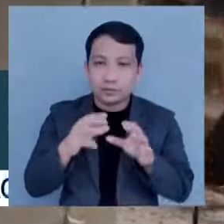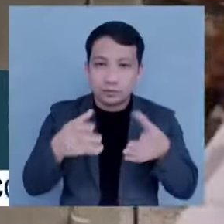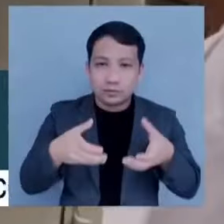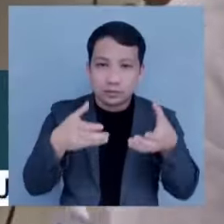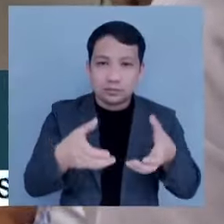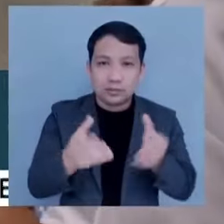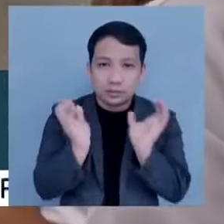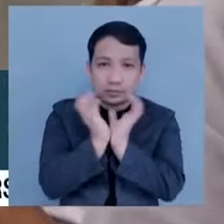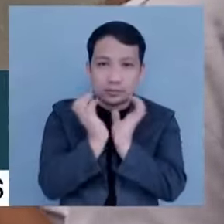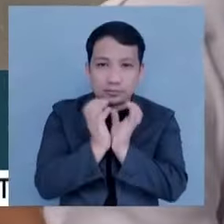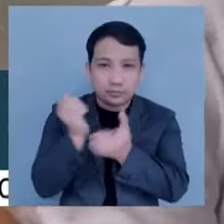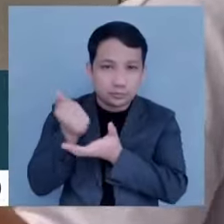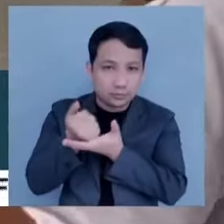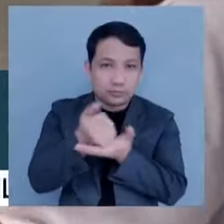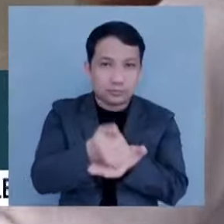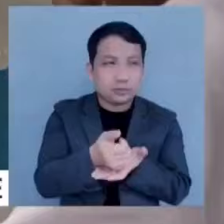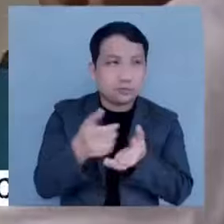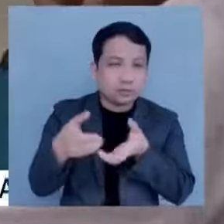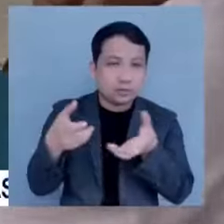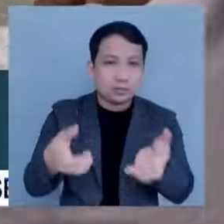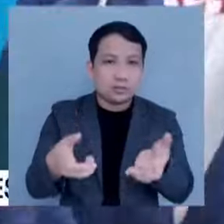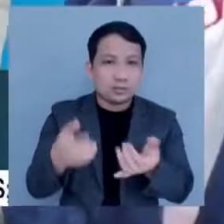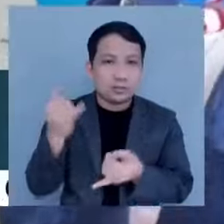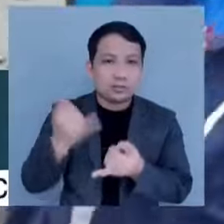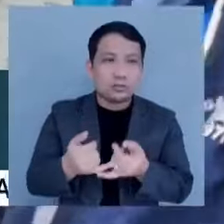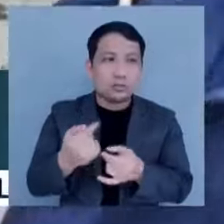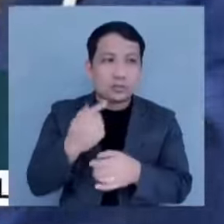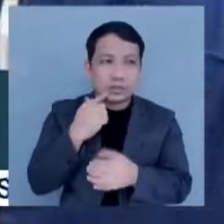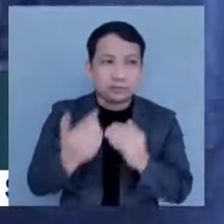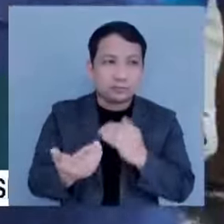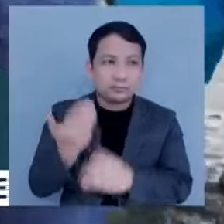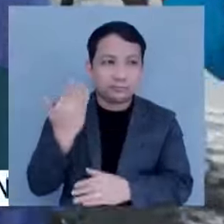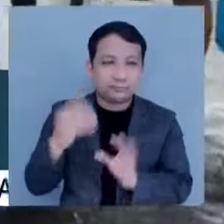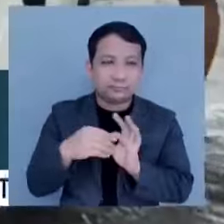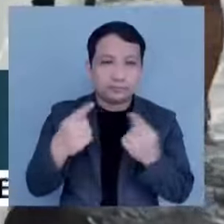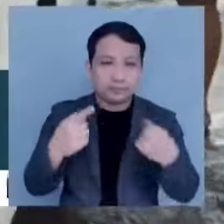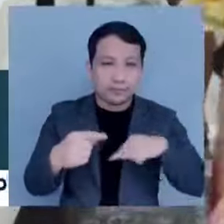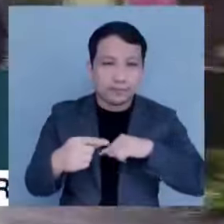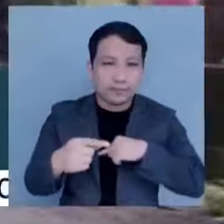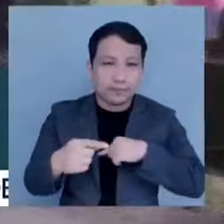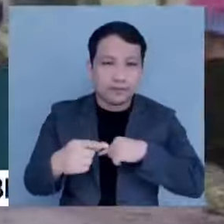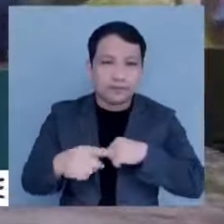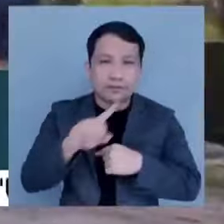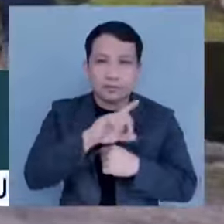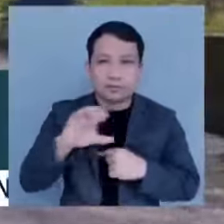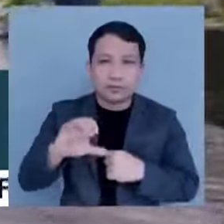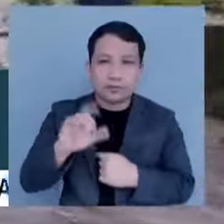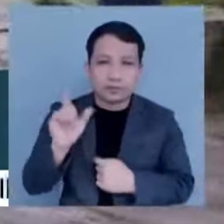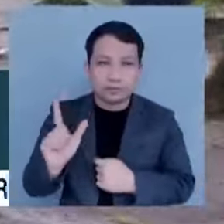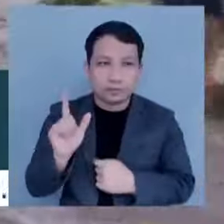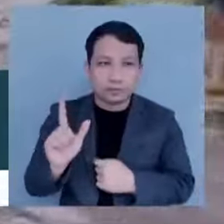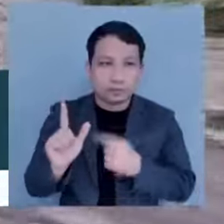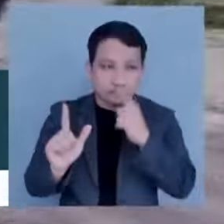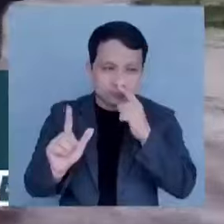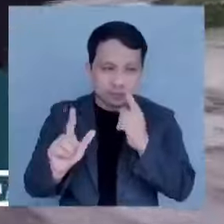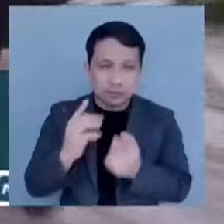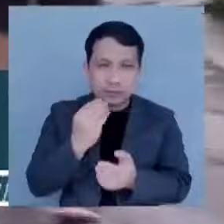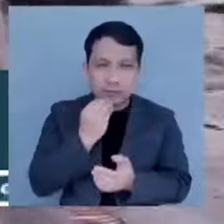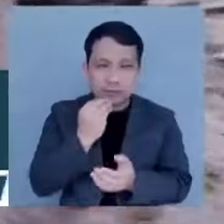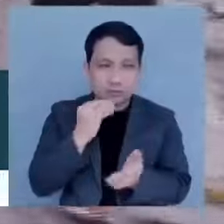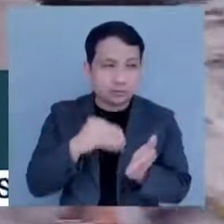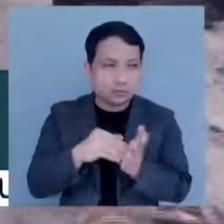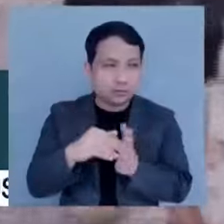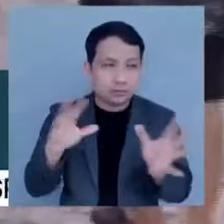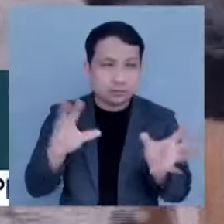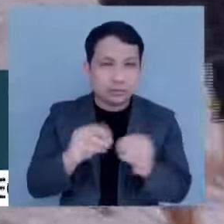last mile distribution. Mm. As we speak this morning, we have around 120,000 family food packs still in